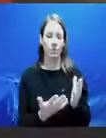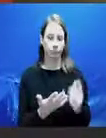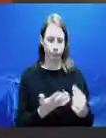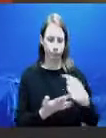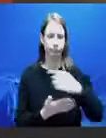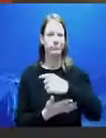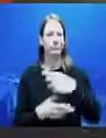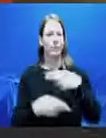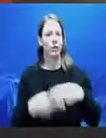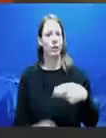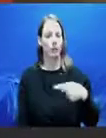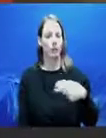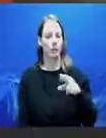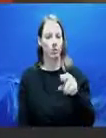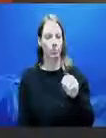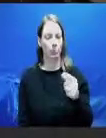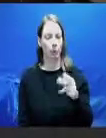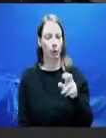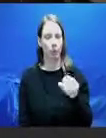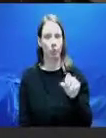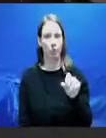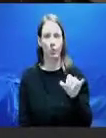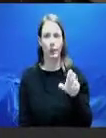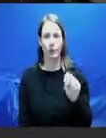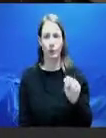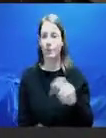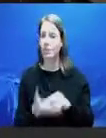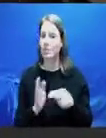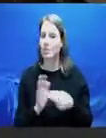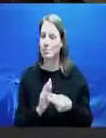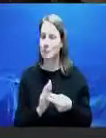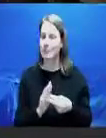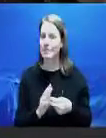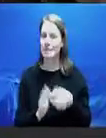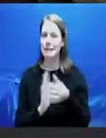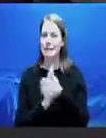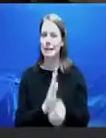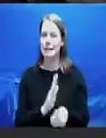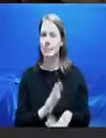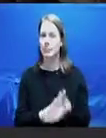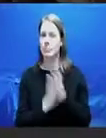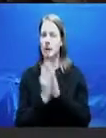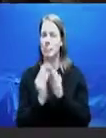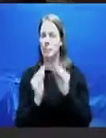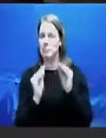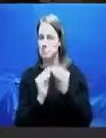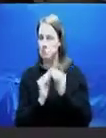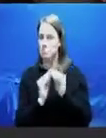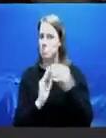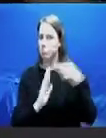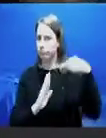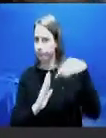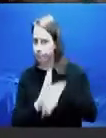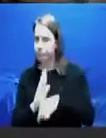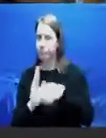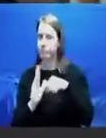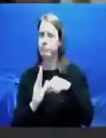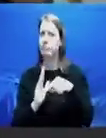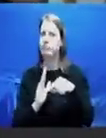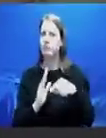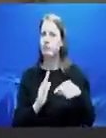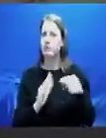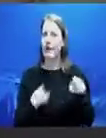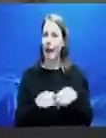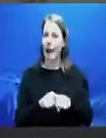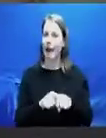more sophisticated with each grade. Phil Darrow helped lead the team that wrote the standards and says middle school math is vitally